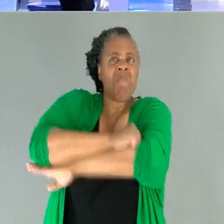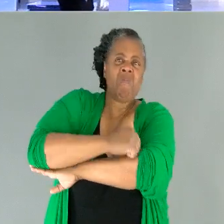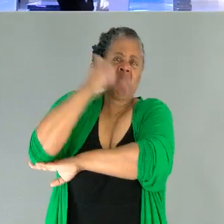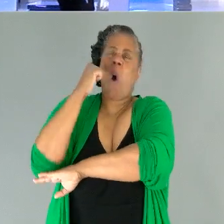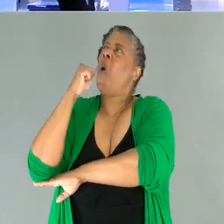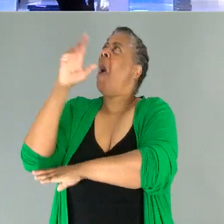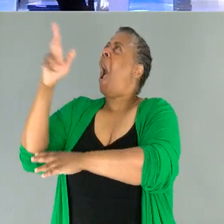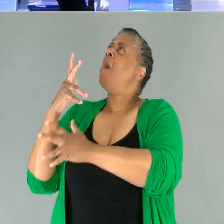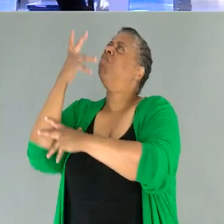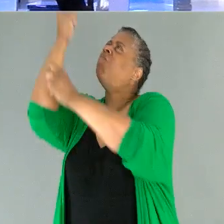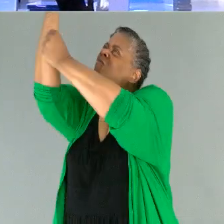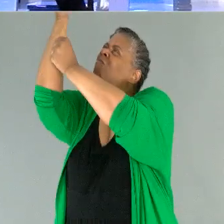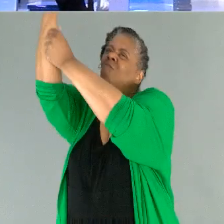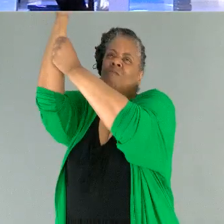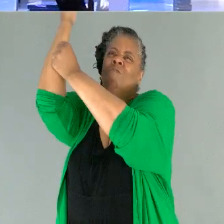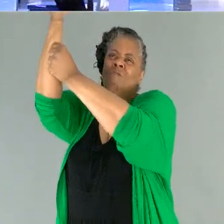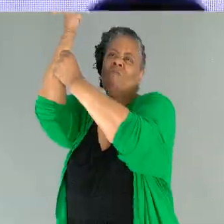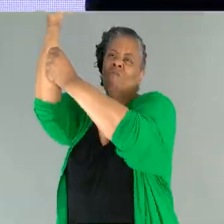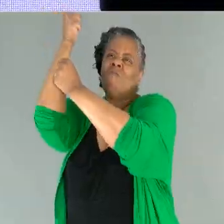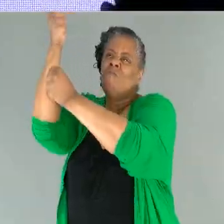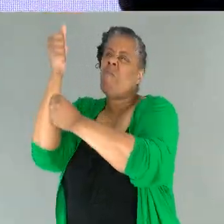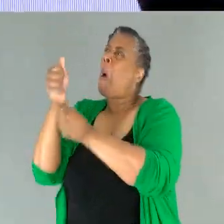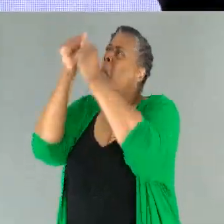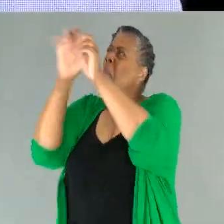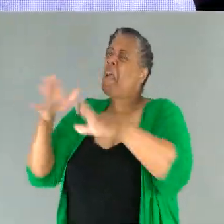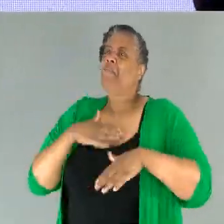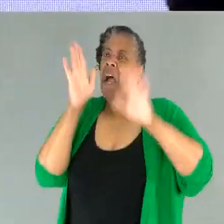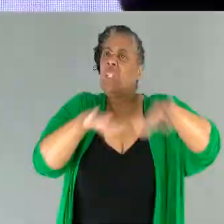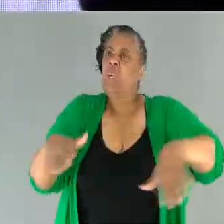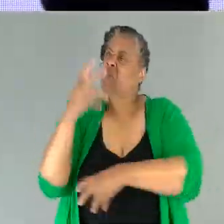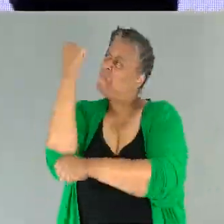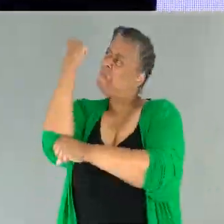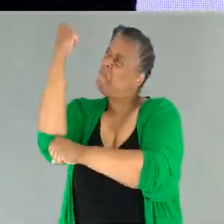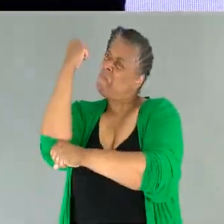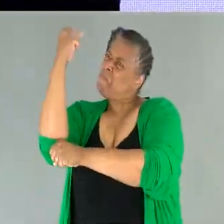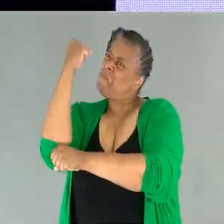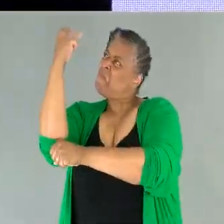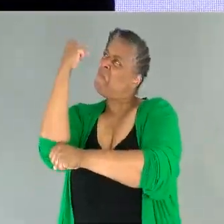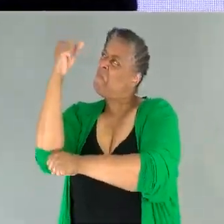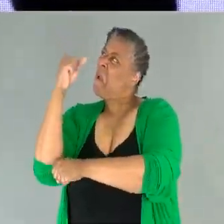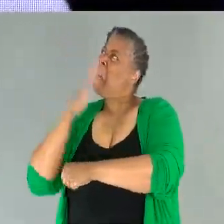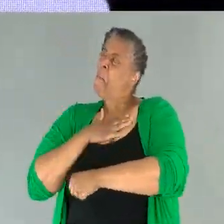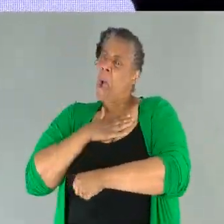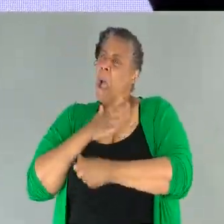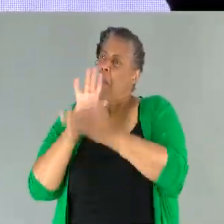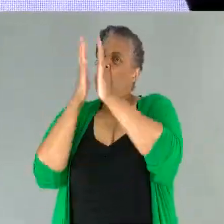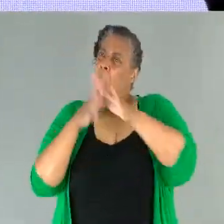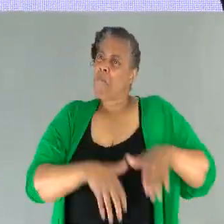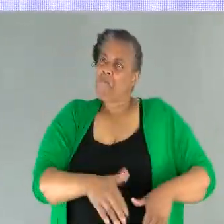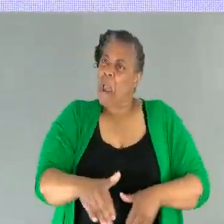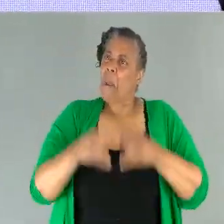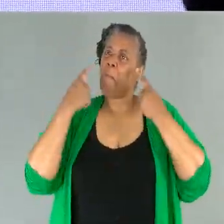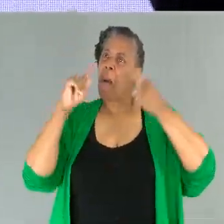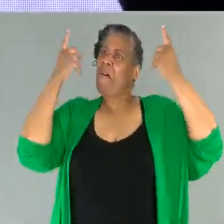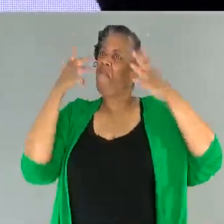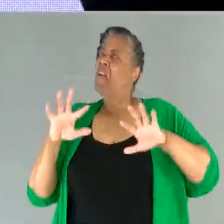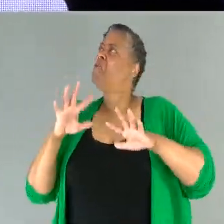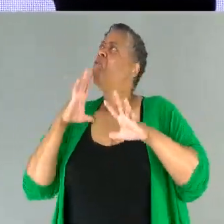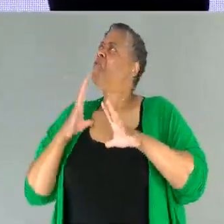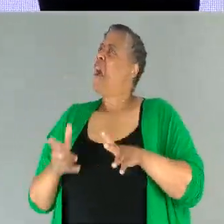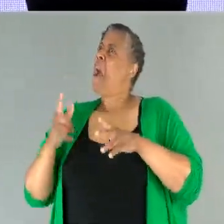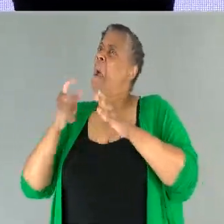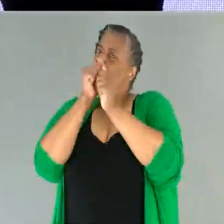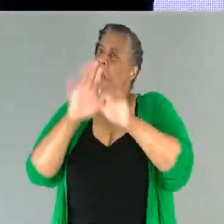bless me. Until you bless my children. Until you open my womb. Until you bless my